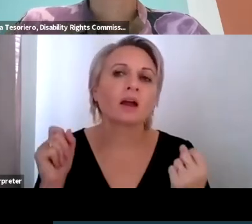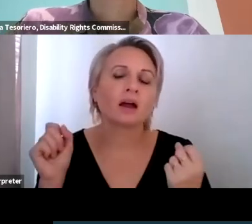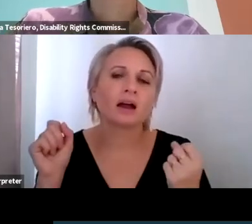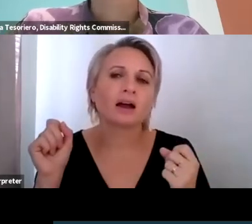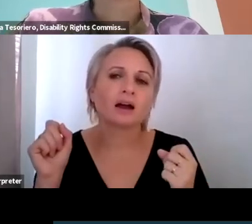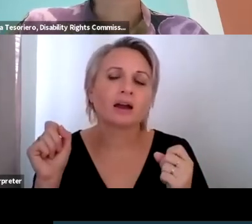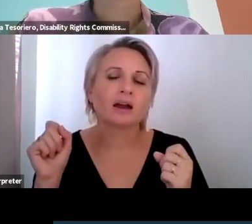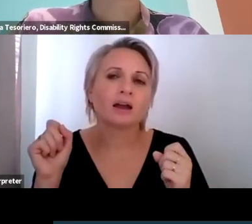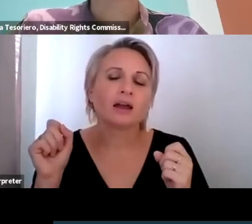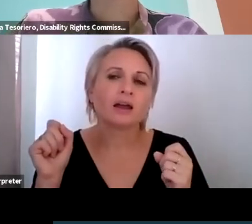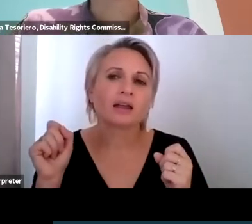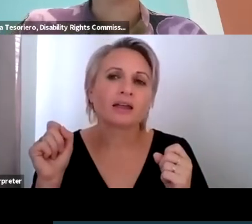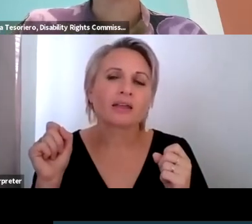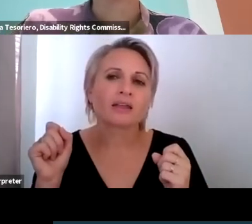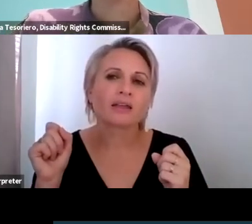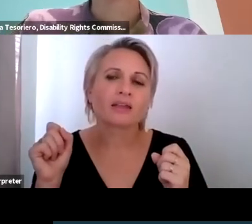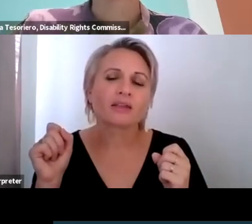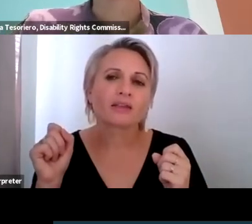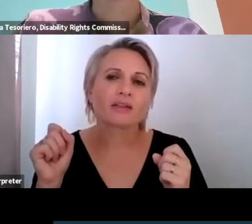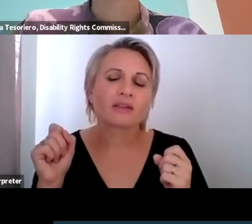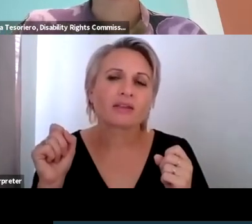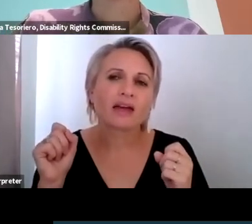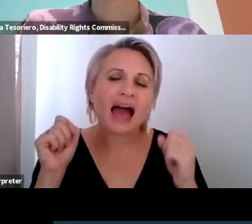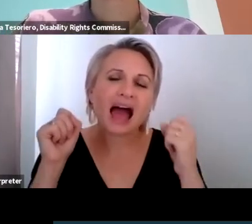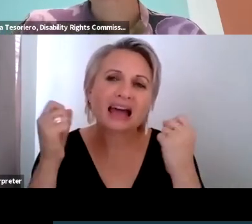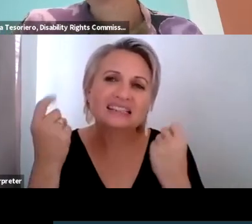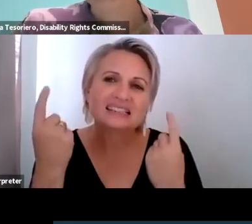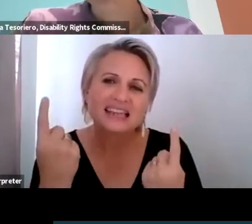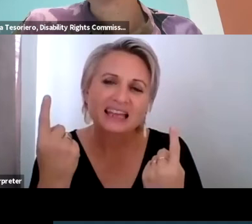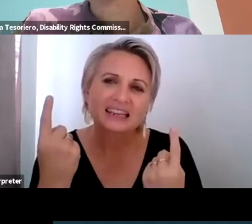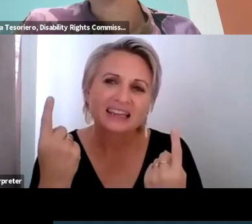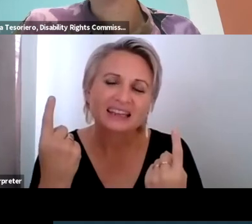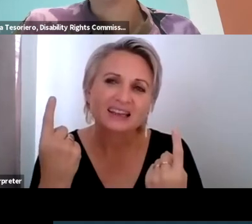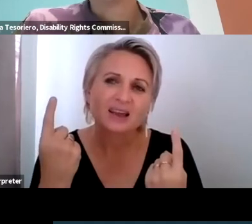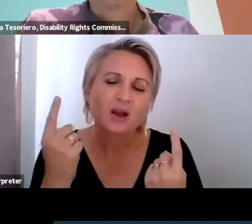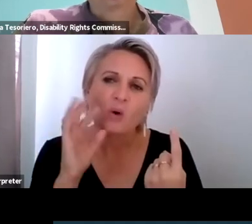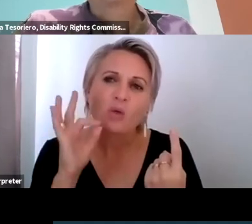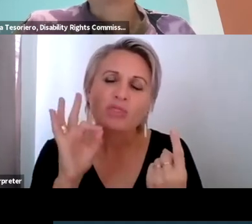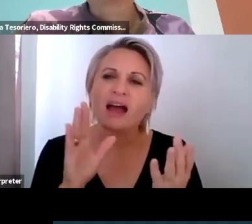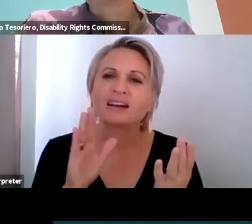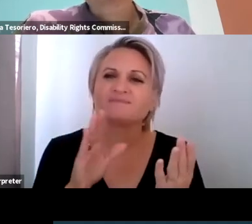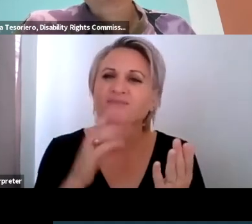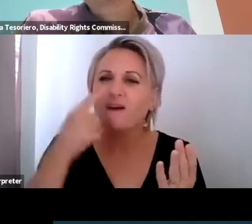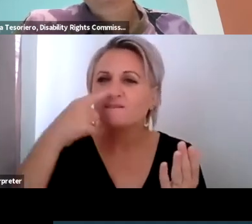understanding the myths around employment and disability. And there's a great resource